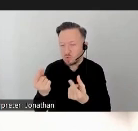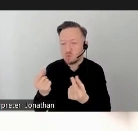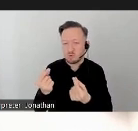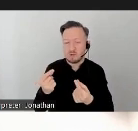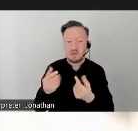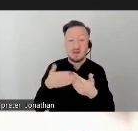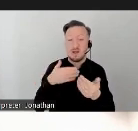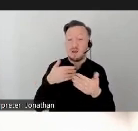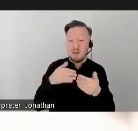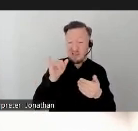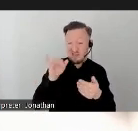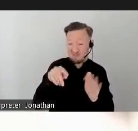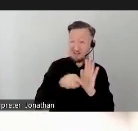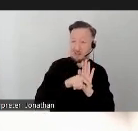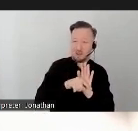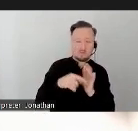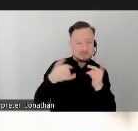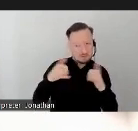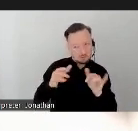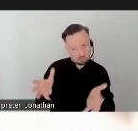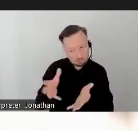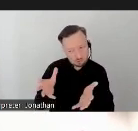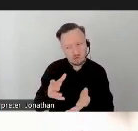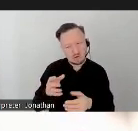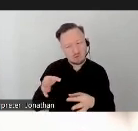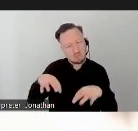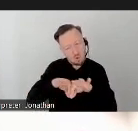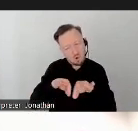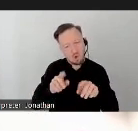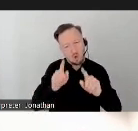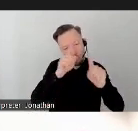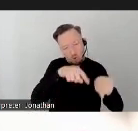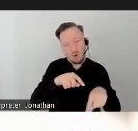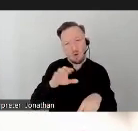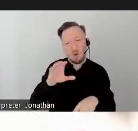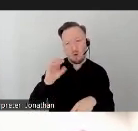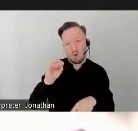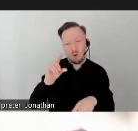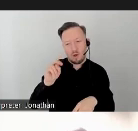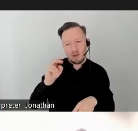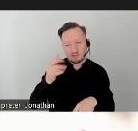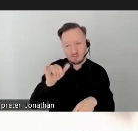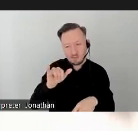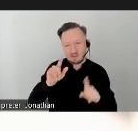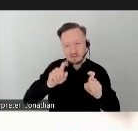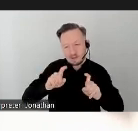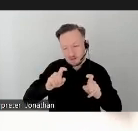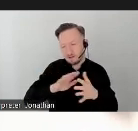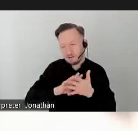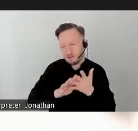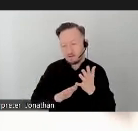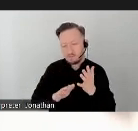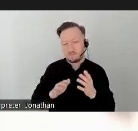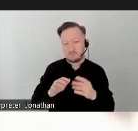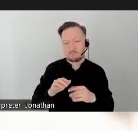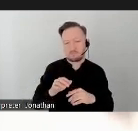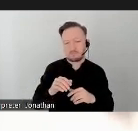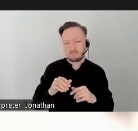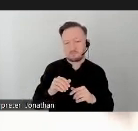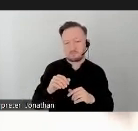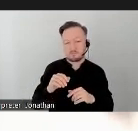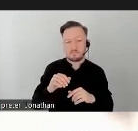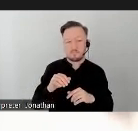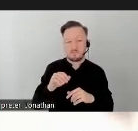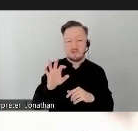the colonoscopy as being the best test currently available.